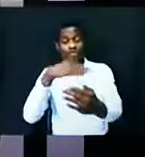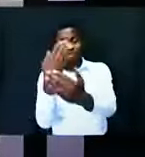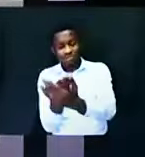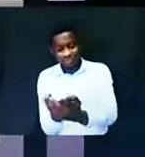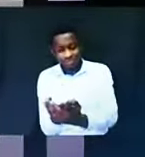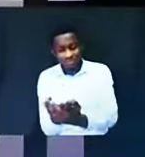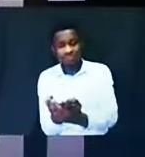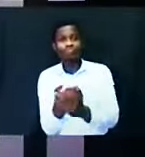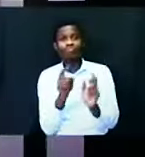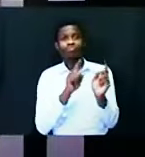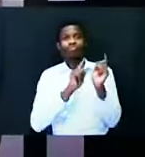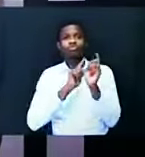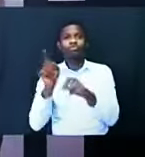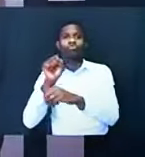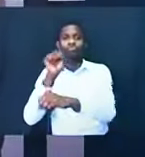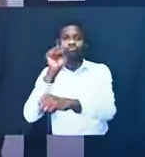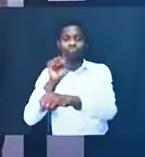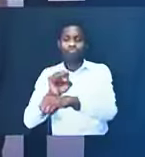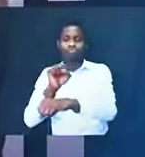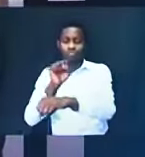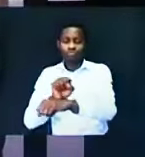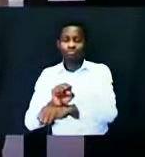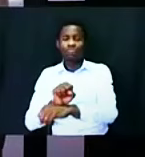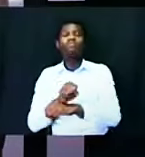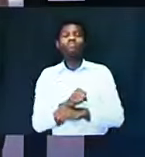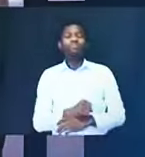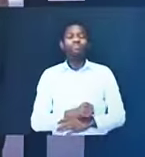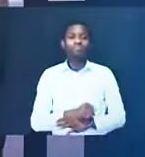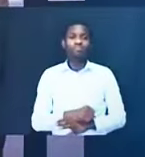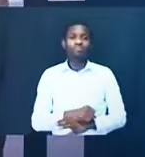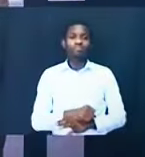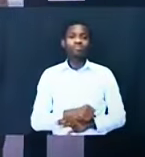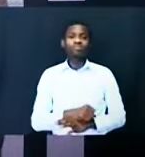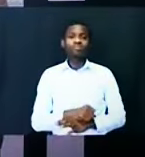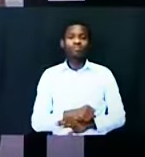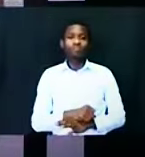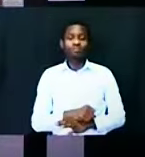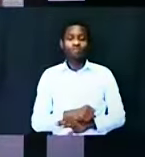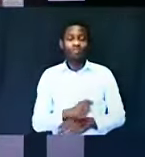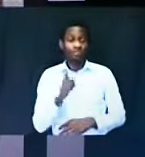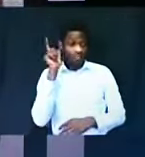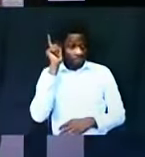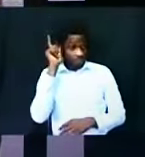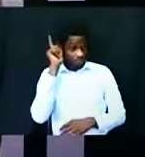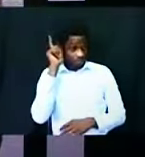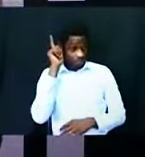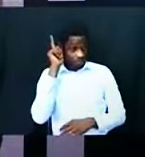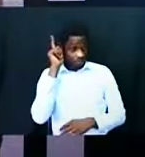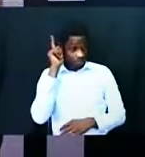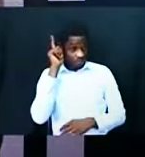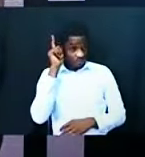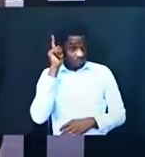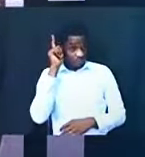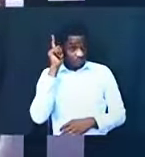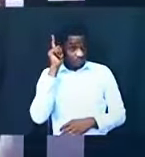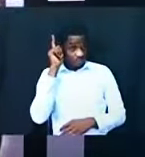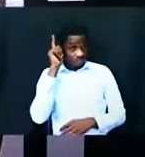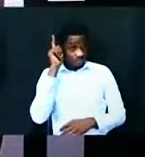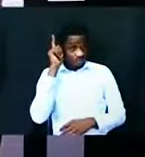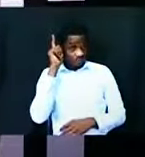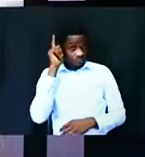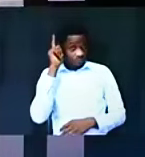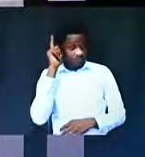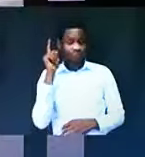Jews. Now listen, the most important description here is the Berean